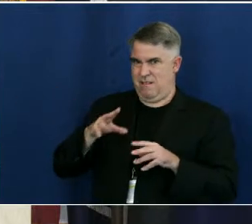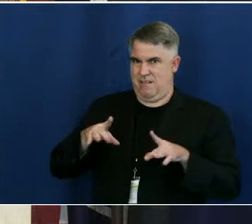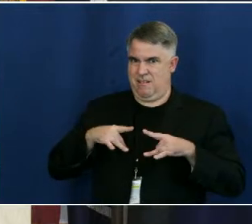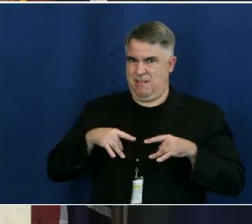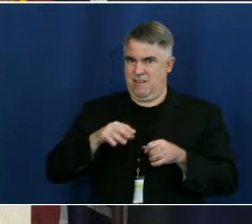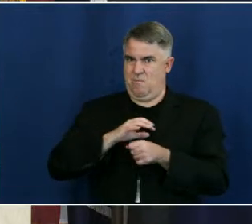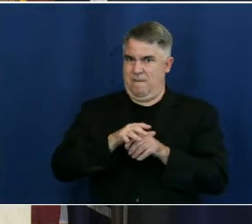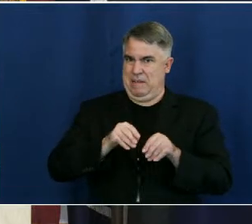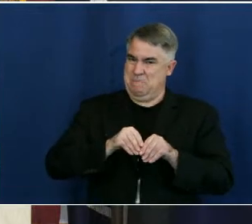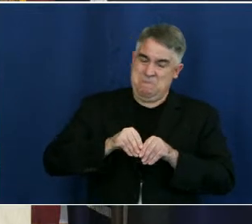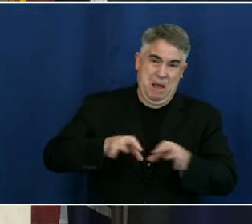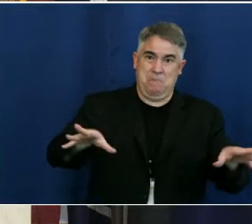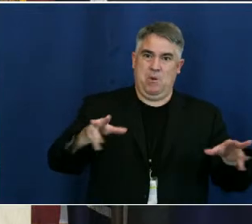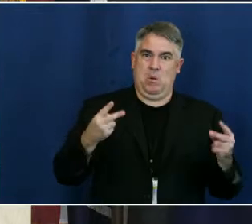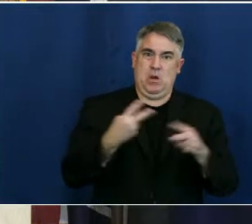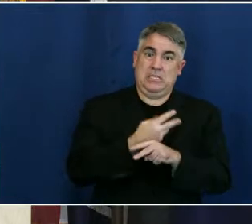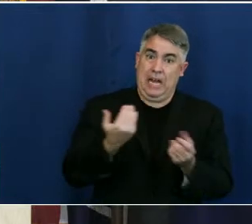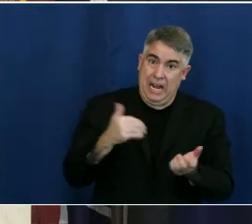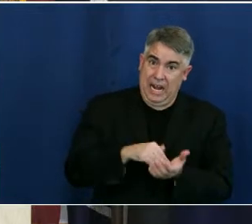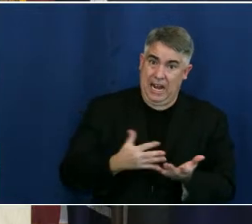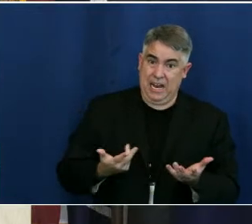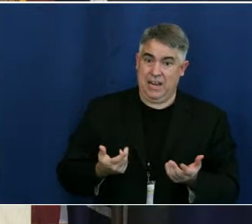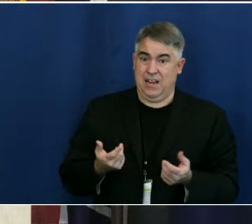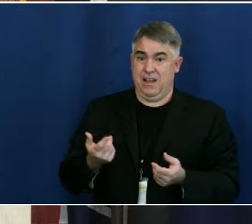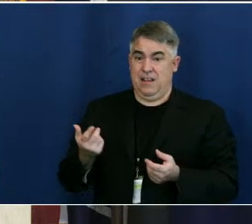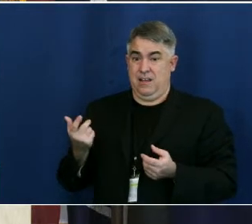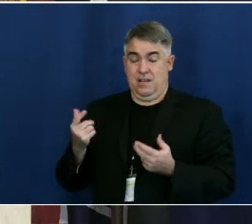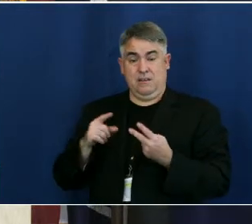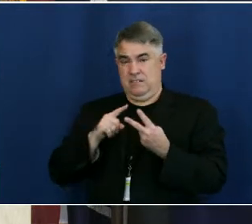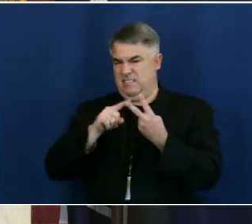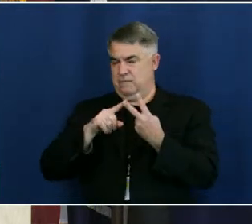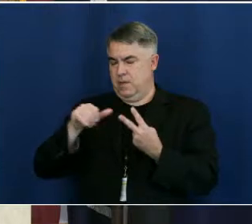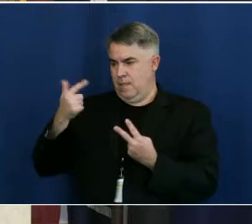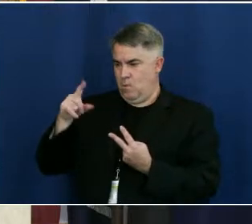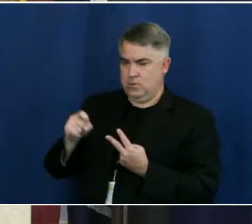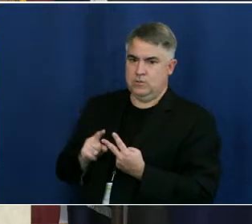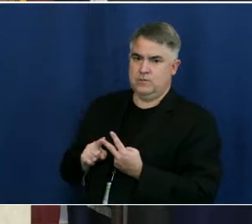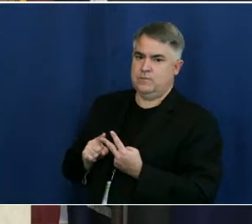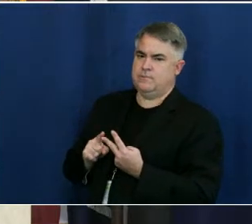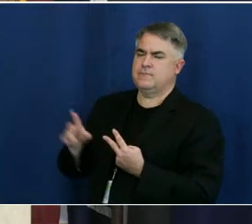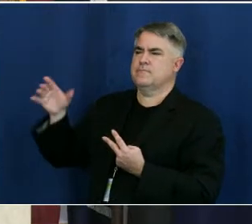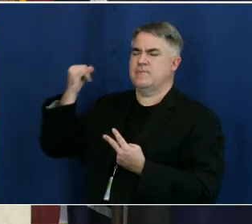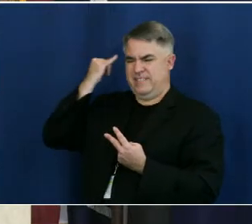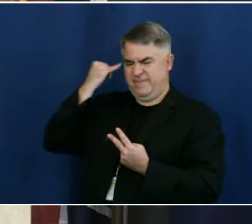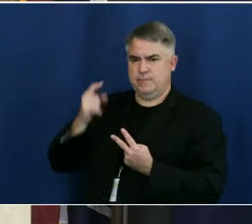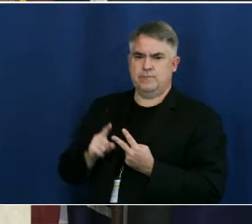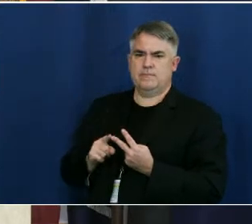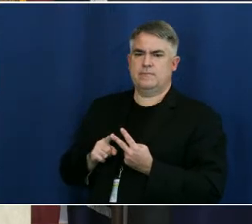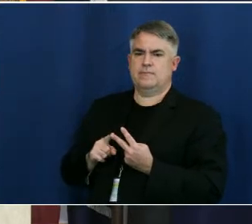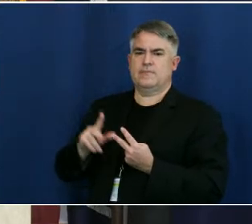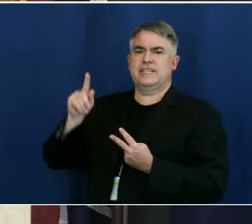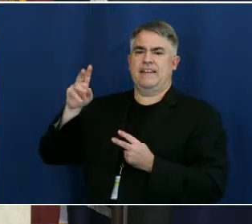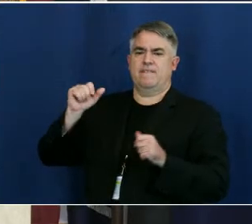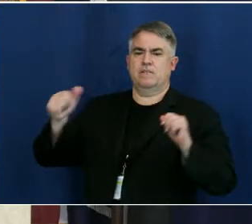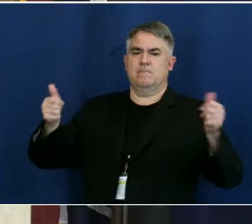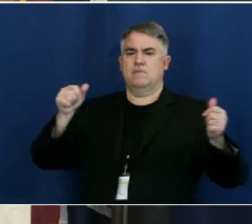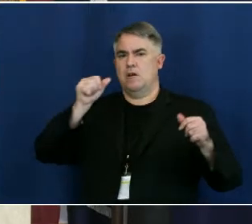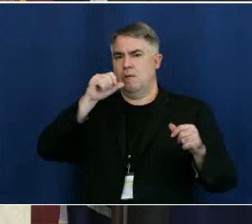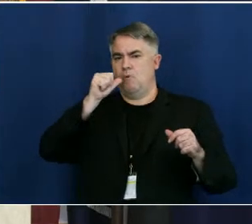enforcement for those bars and restaurants that choose to air the game outside with televisions? Will there be more of